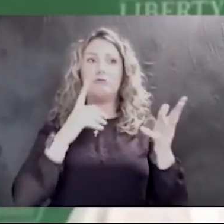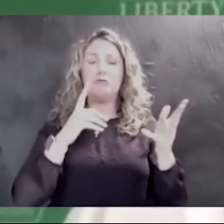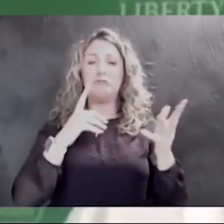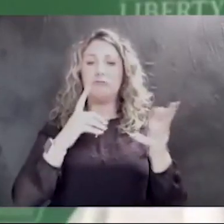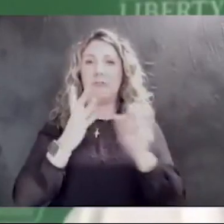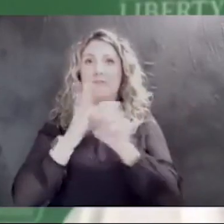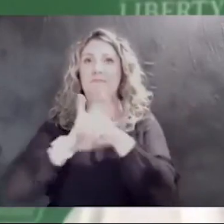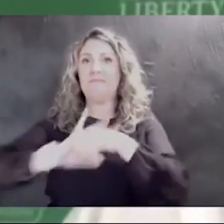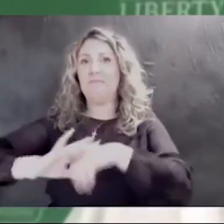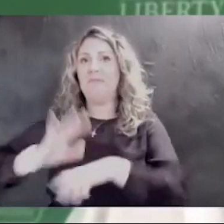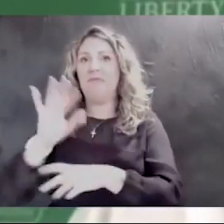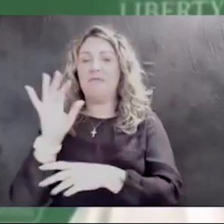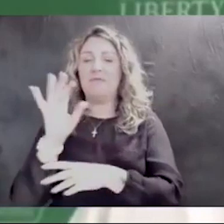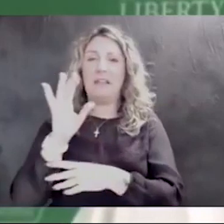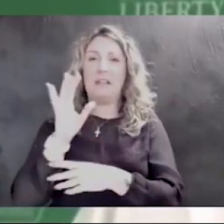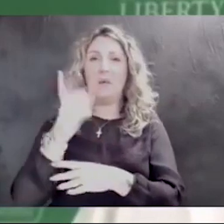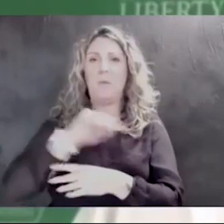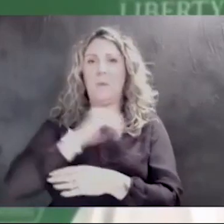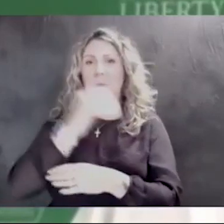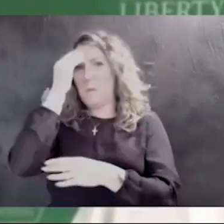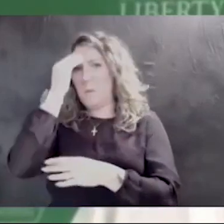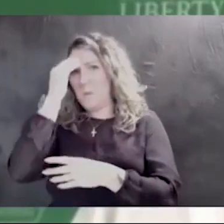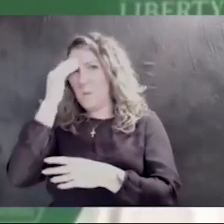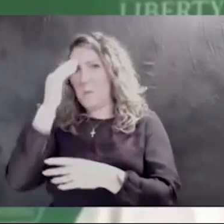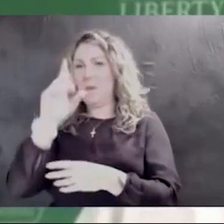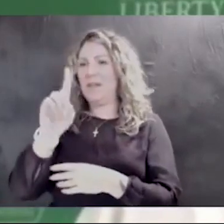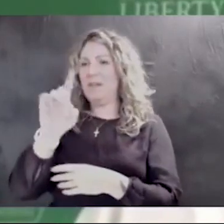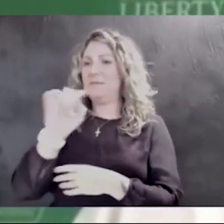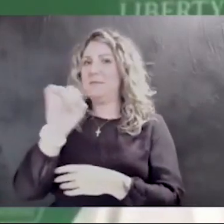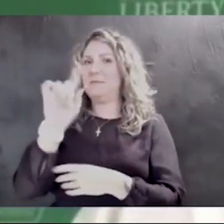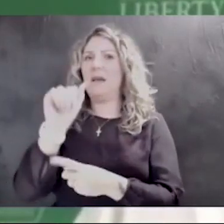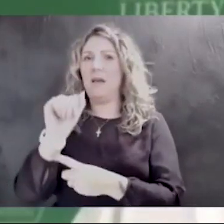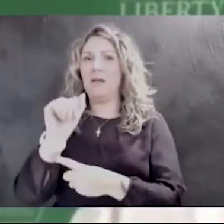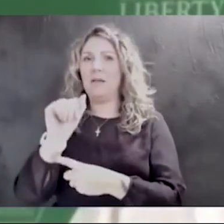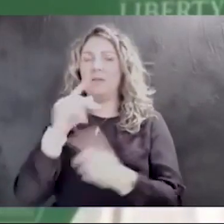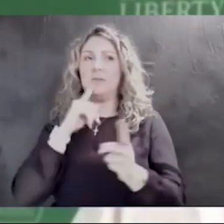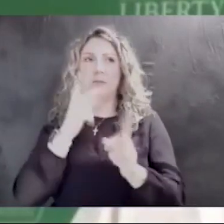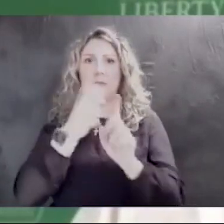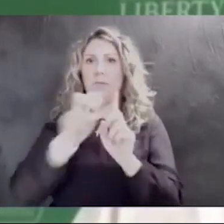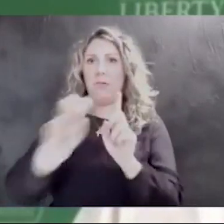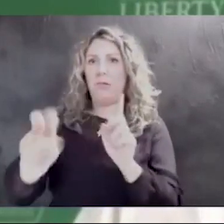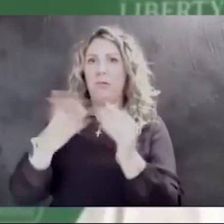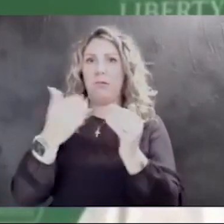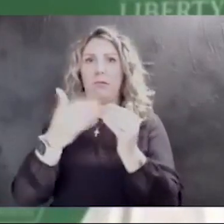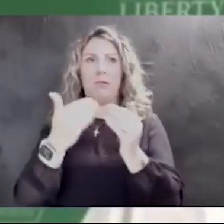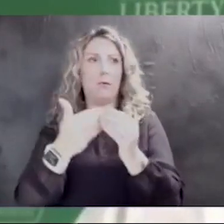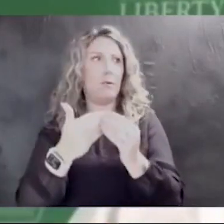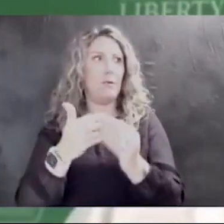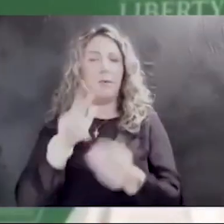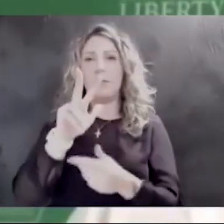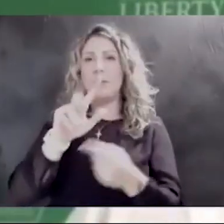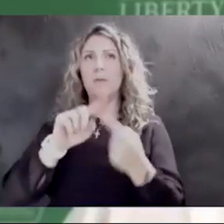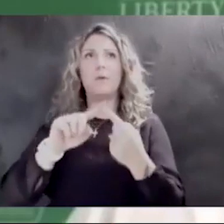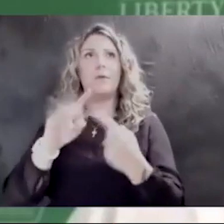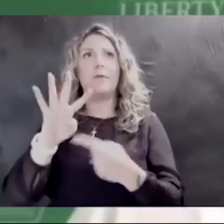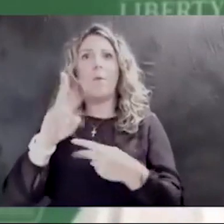more transmissible, and now we have Delta, which is you know, anywhere from 3 to 4 times